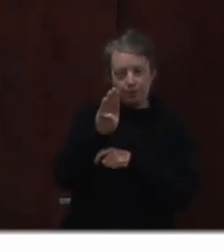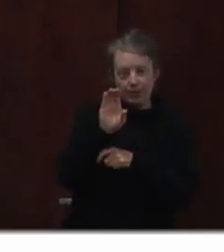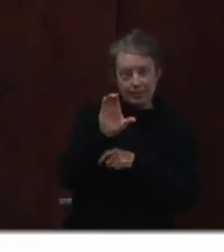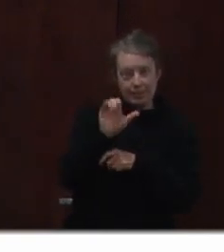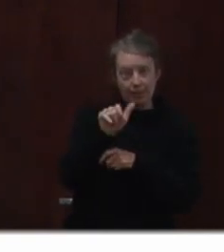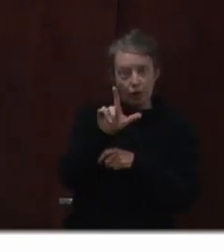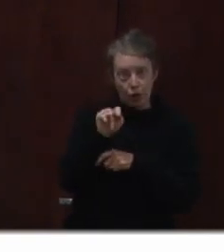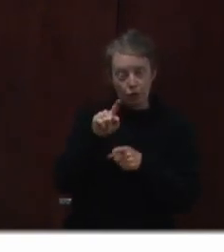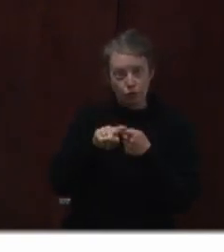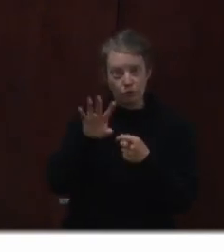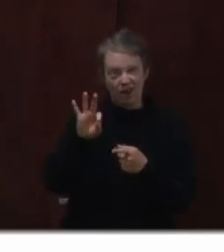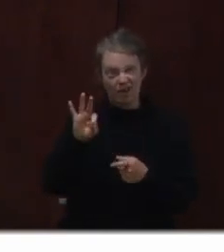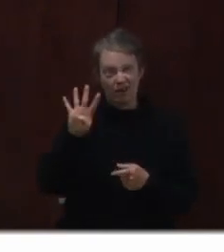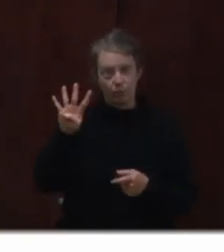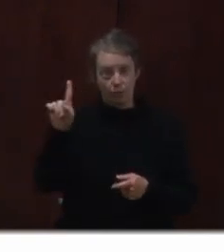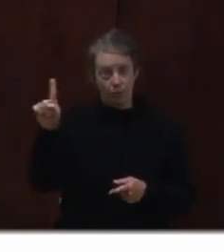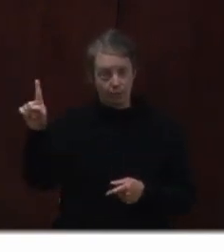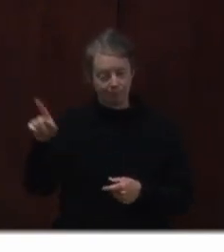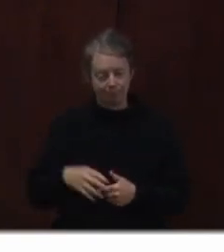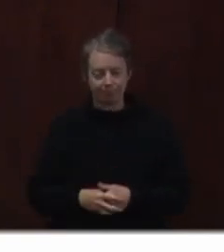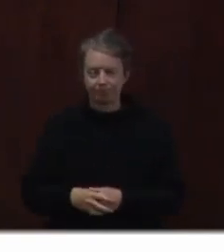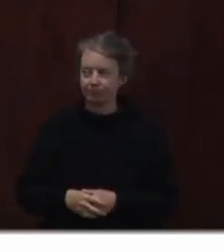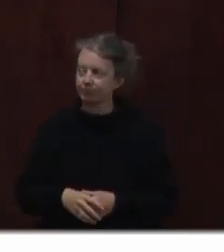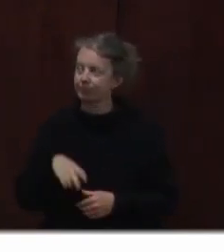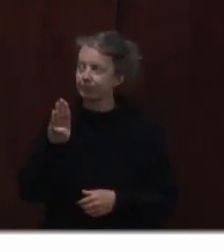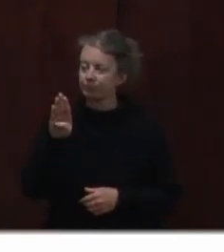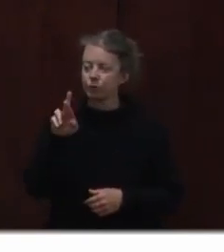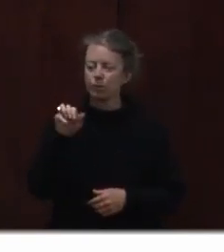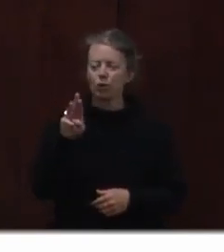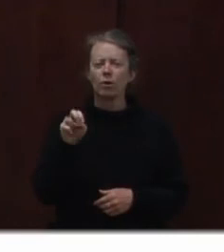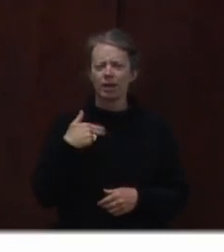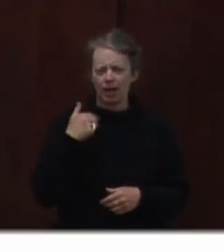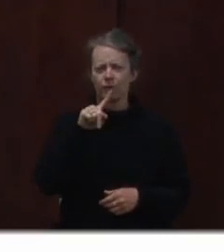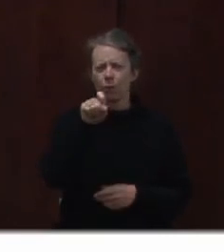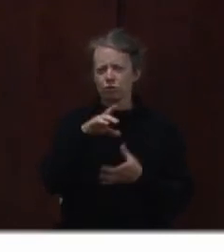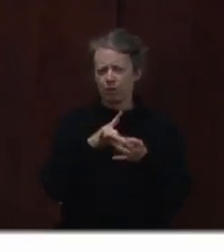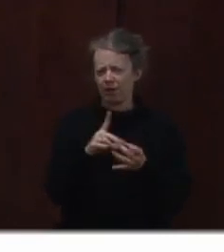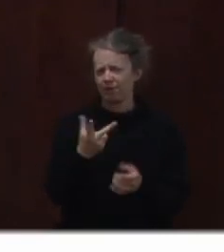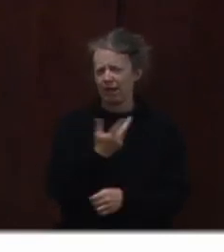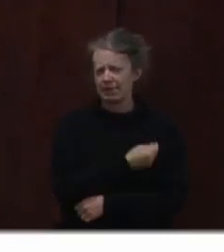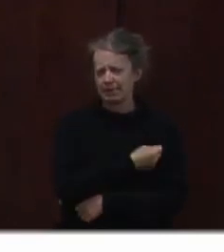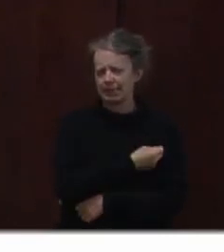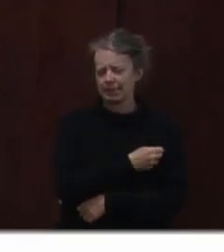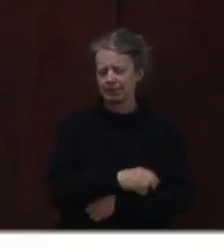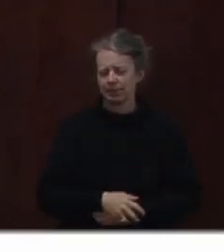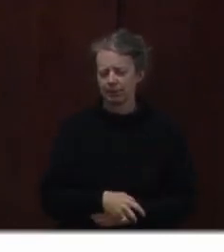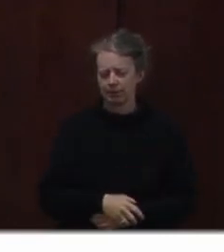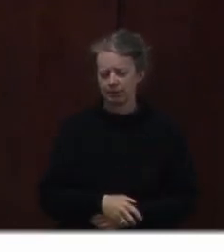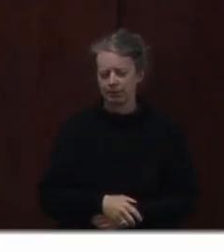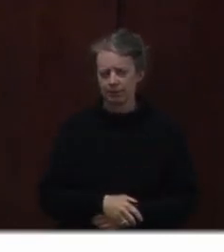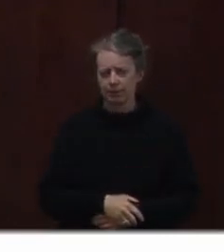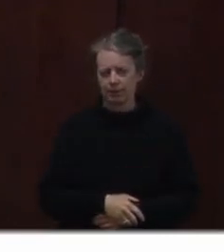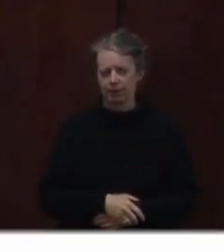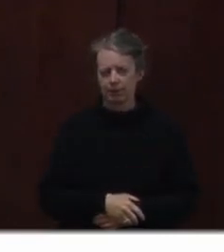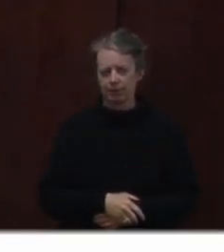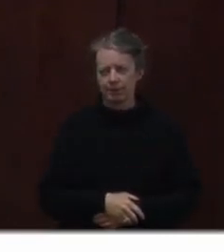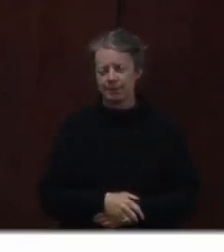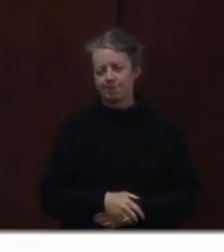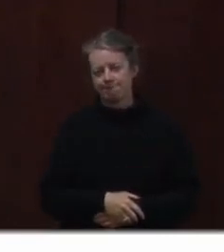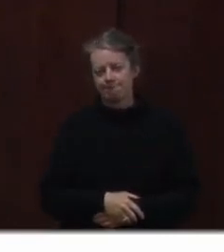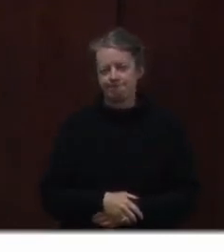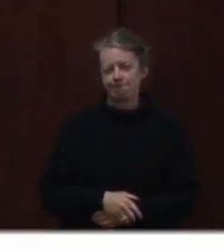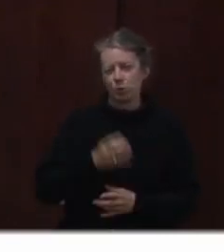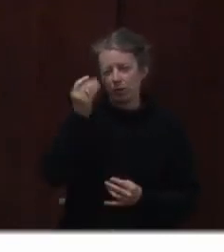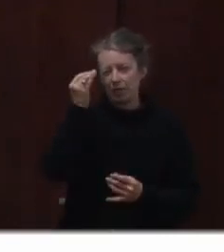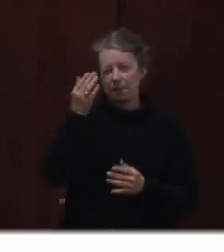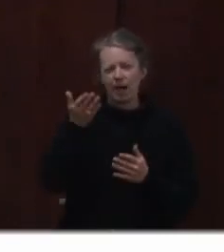99411. It's the only other question I have about the vaccines is, do we have a way? So in one of the